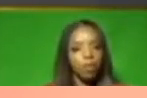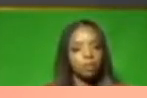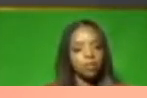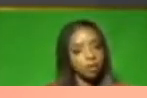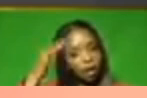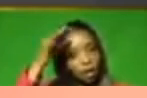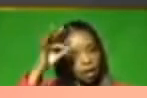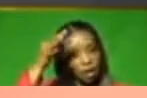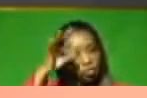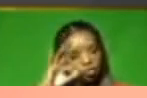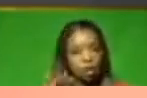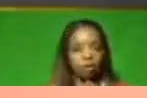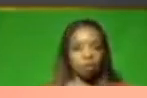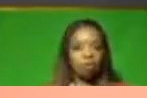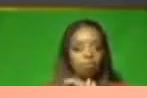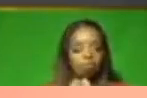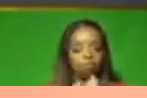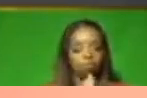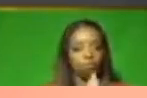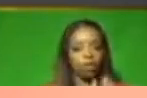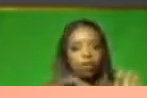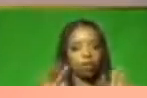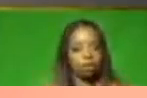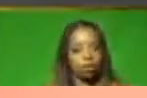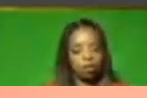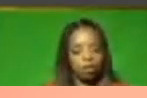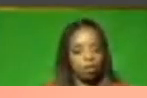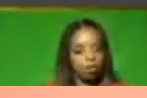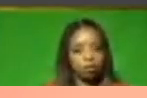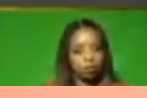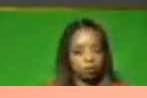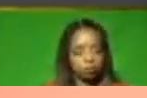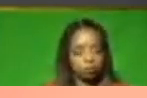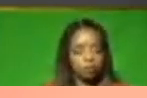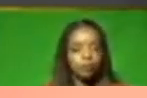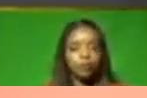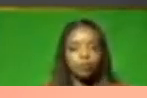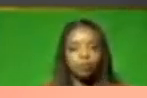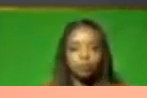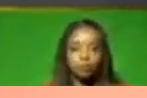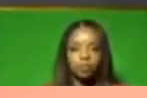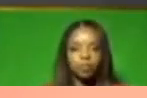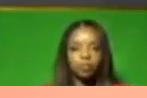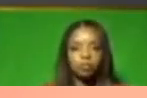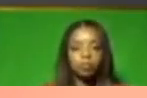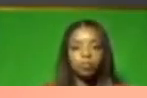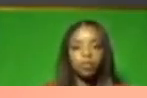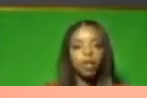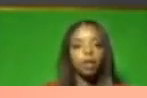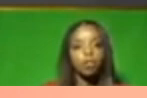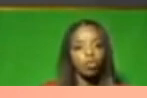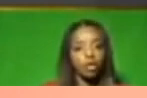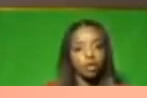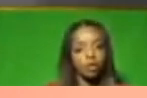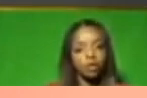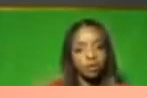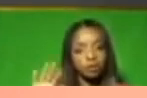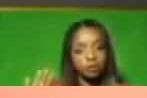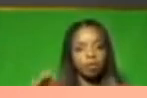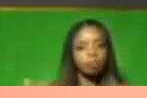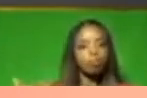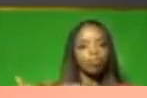state. As the strategic center of government, the presidency bears the